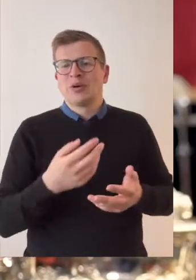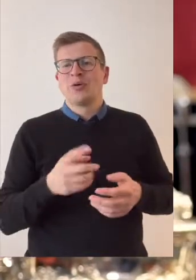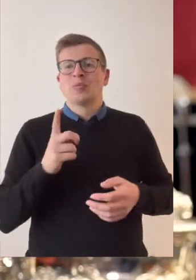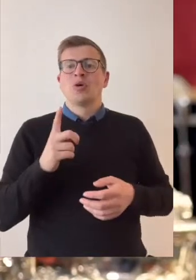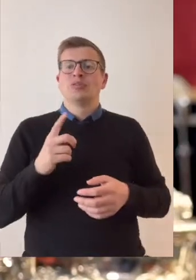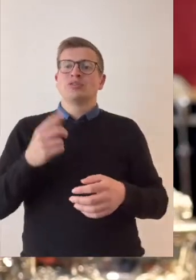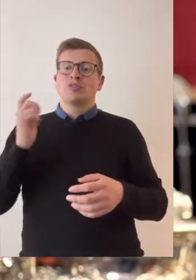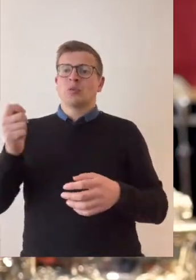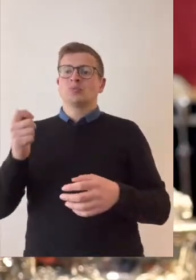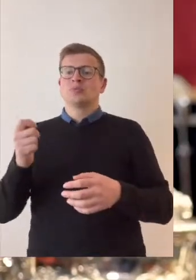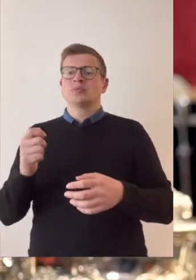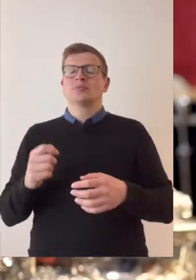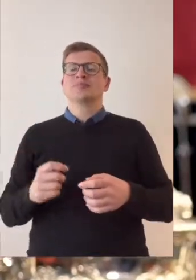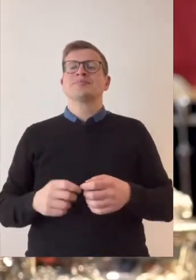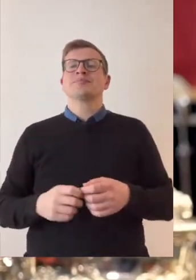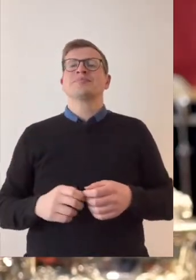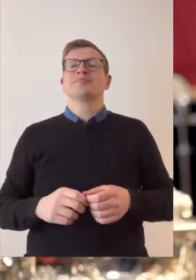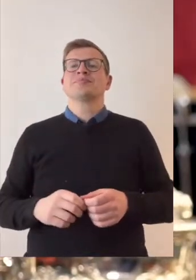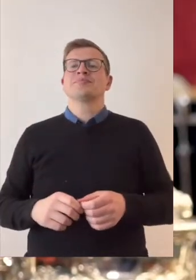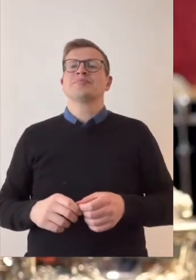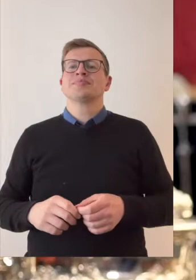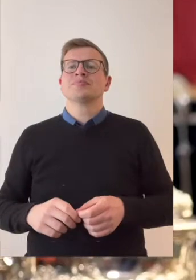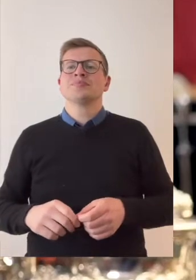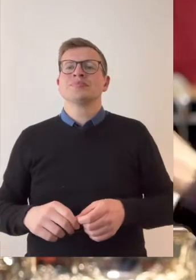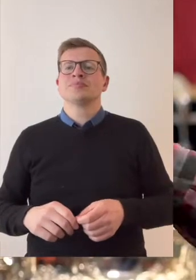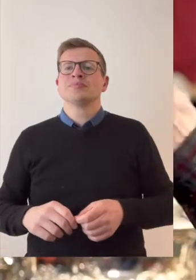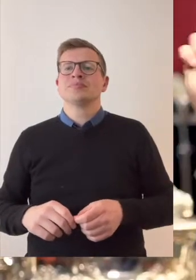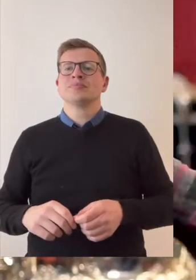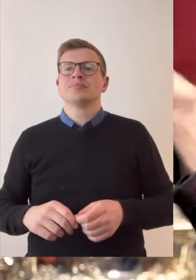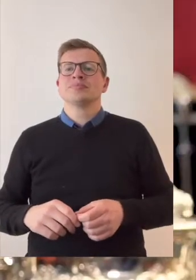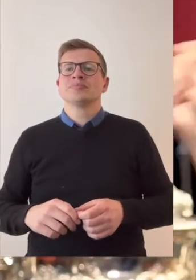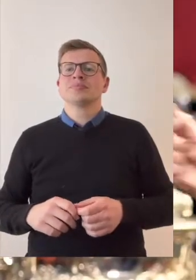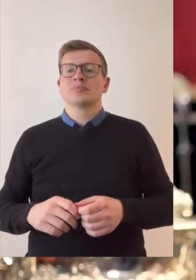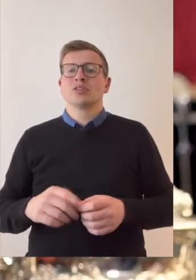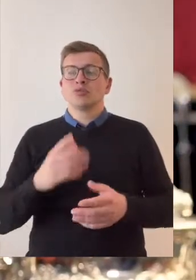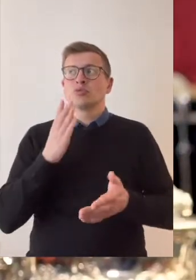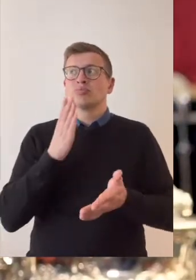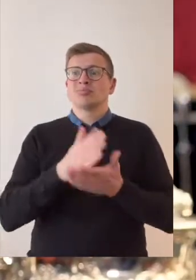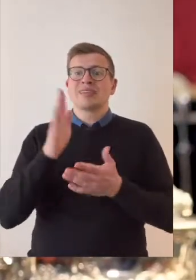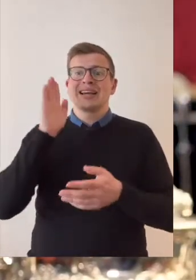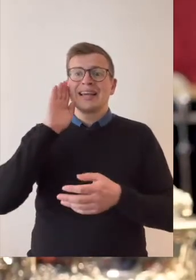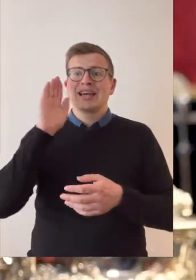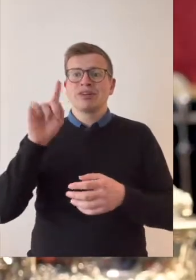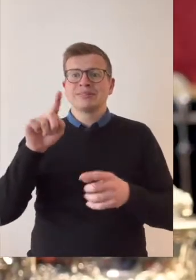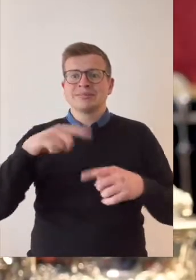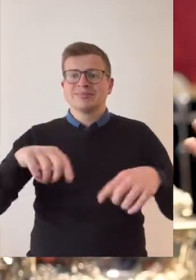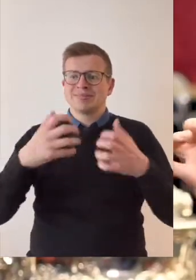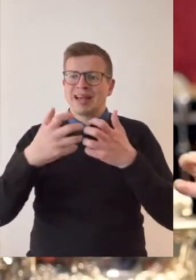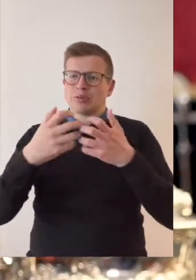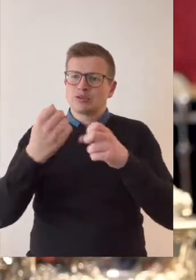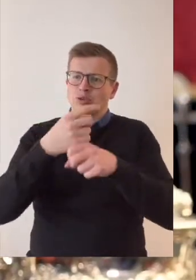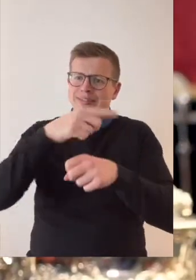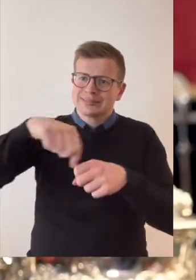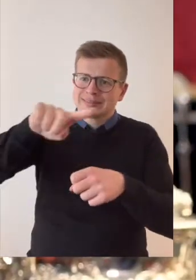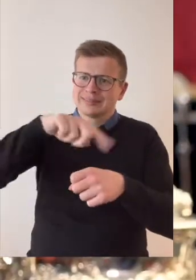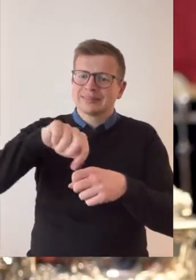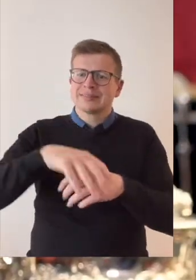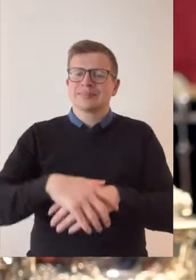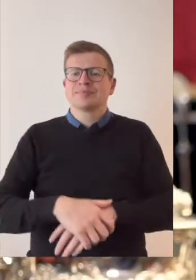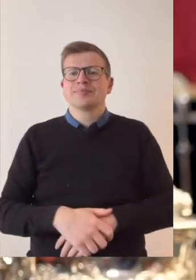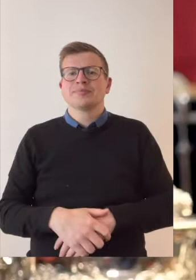it? But, you know, you got dum, dum, dum, and you could really hear it, how he'd done it, and